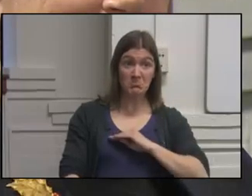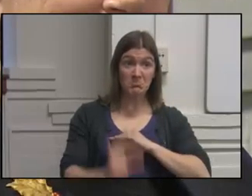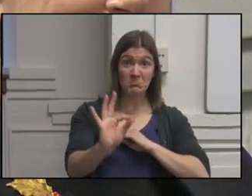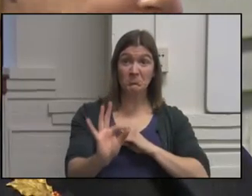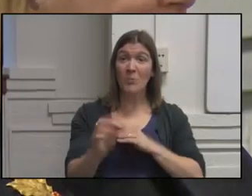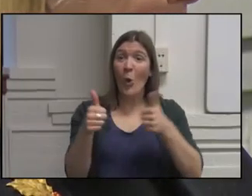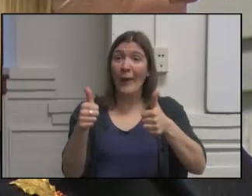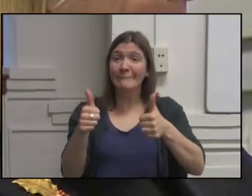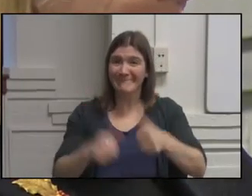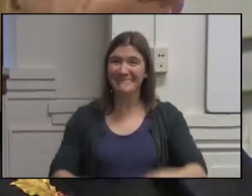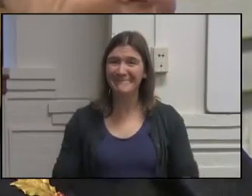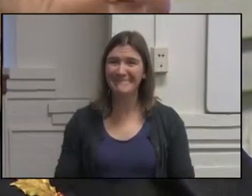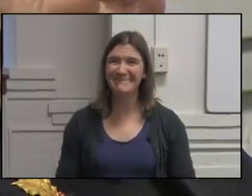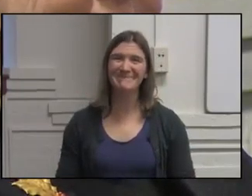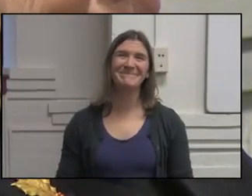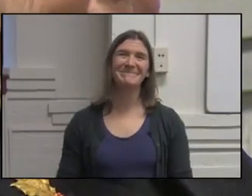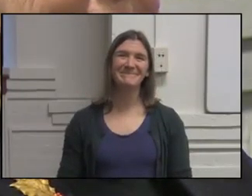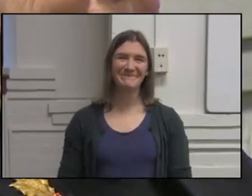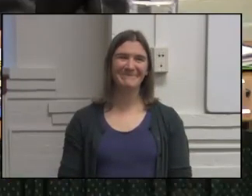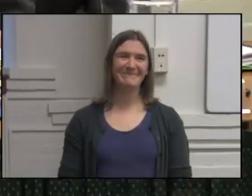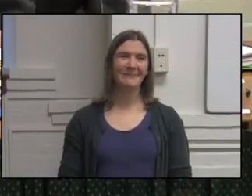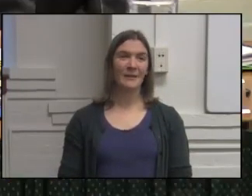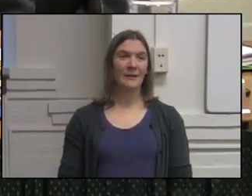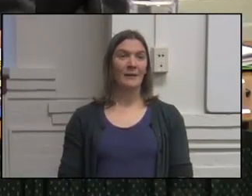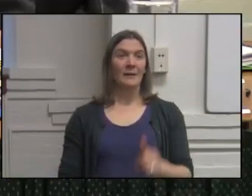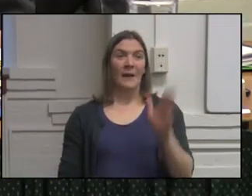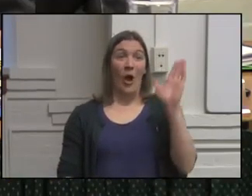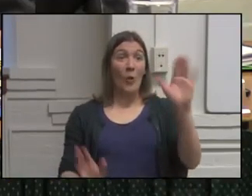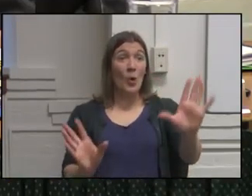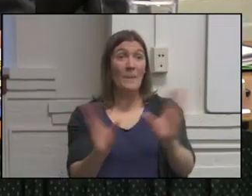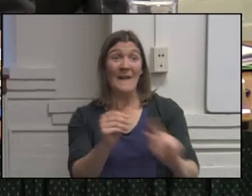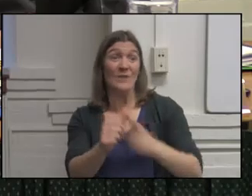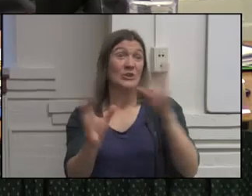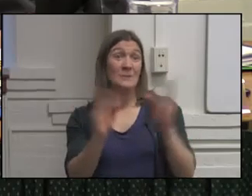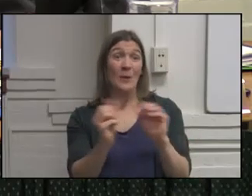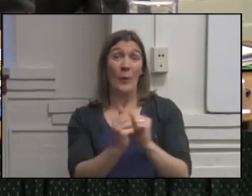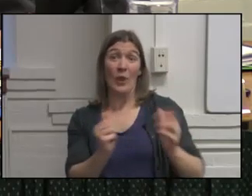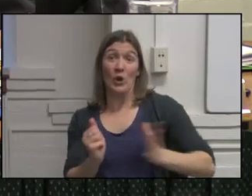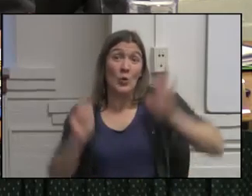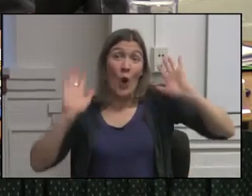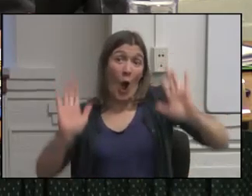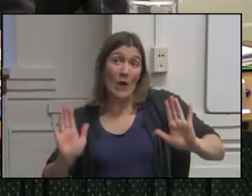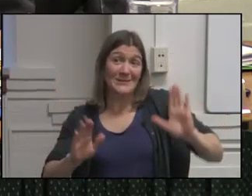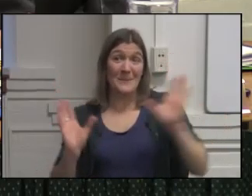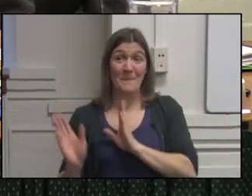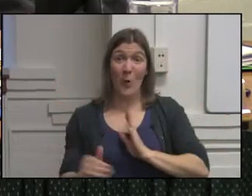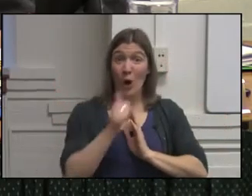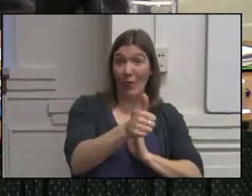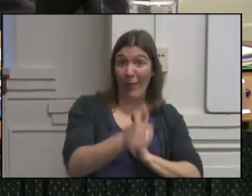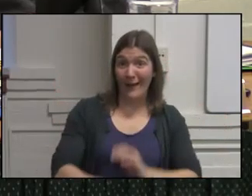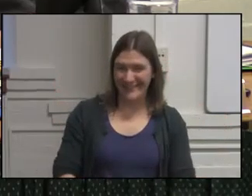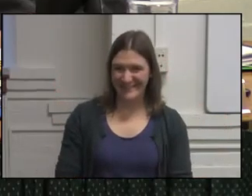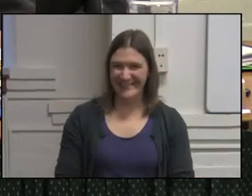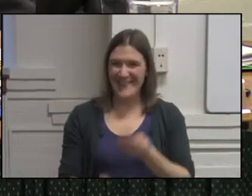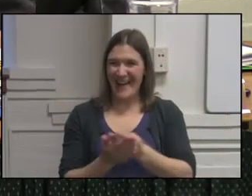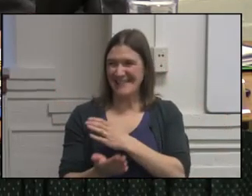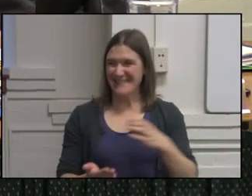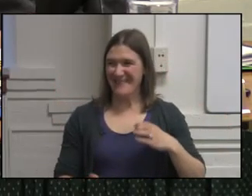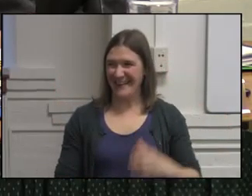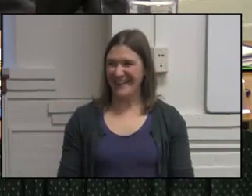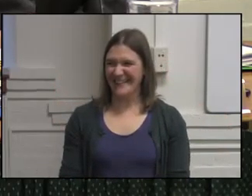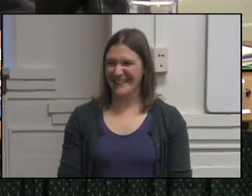Yeah? Right. Feels good. Good. Good luck at your meeting tomorrow. Thank you. I'm excited. Does anybody else have questions